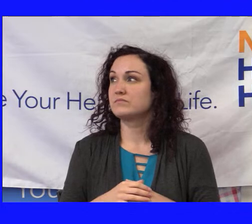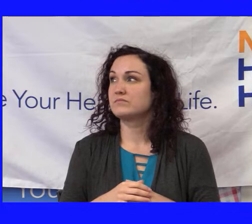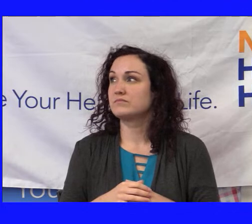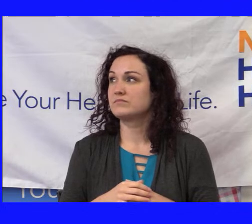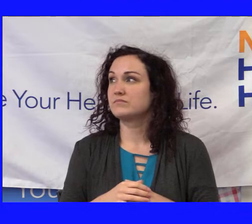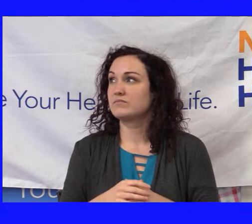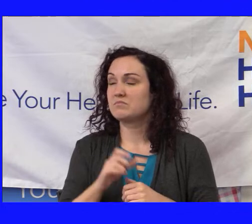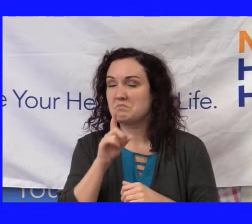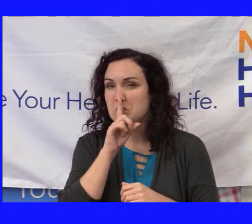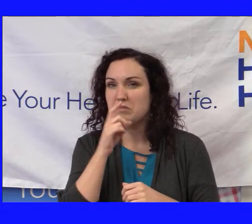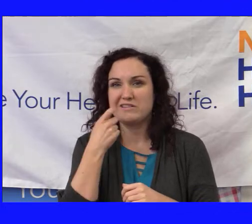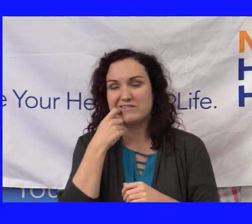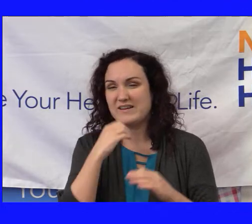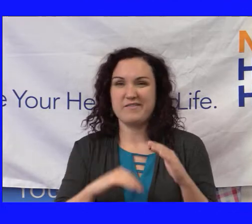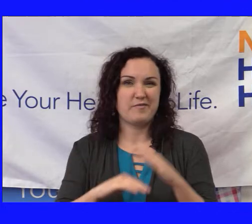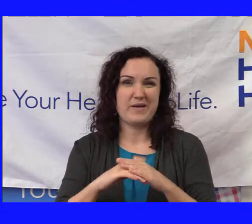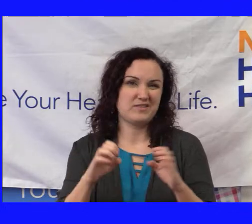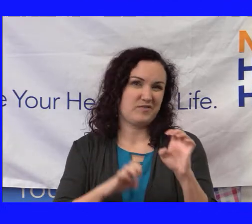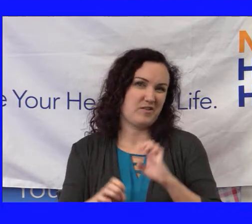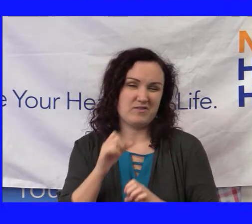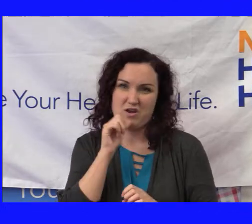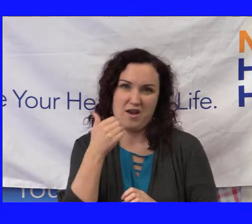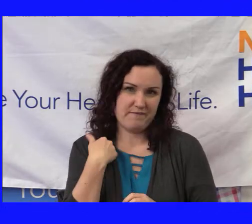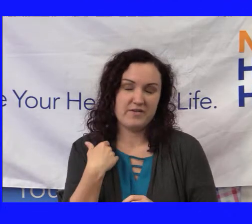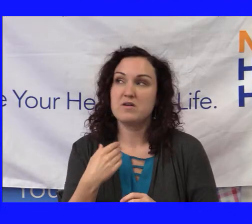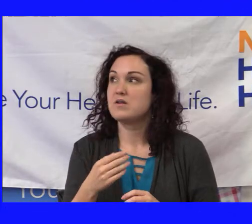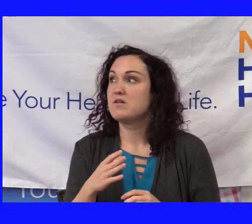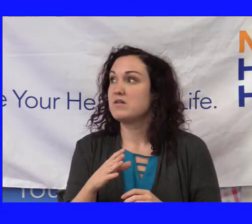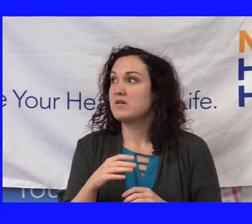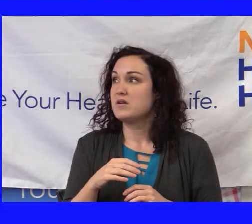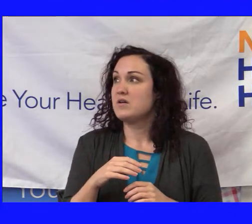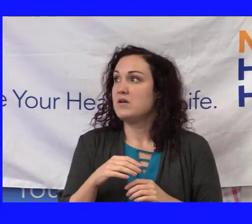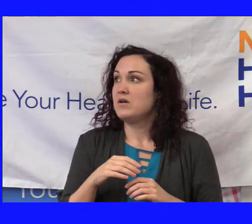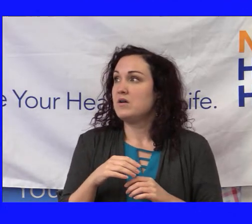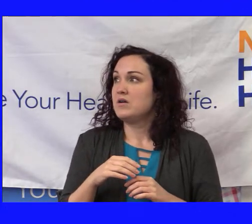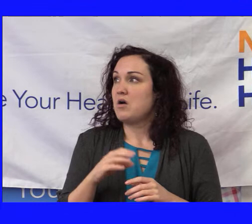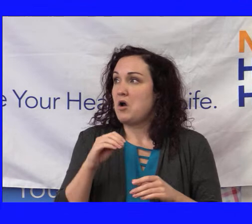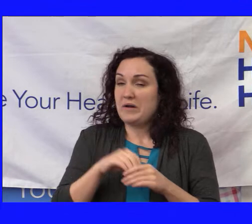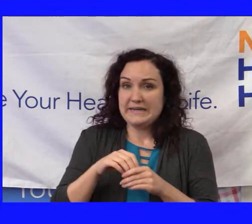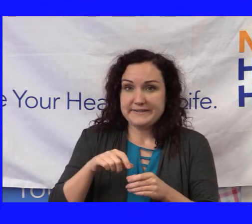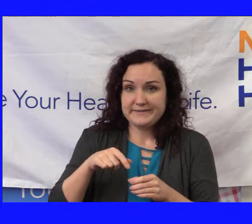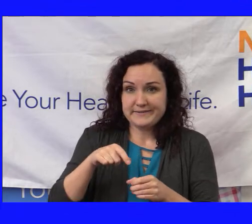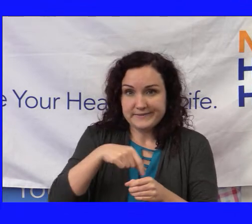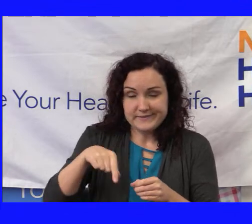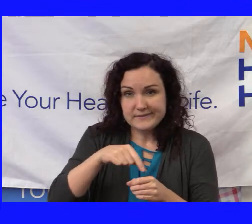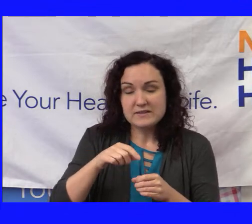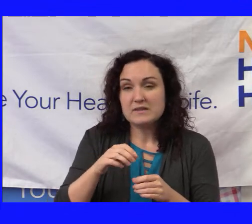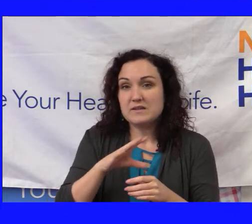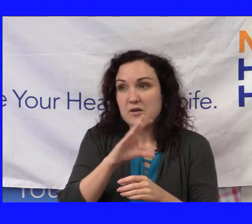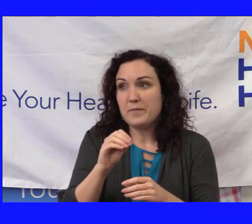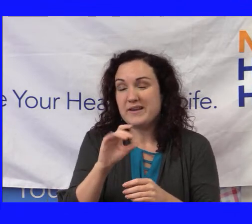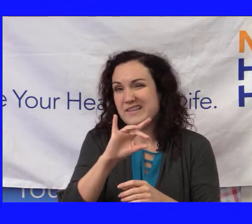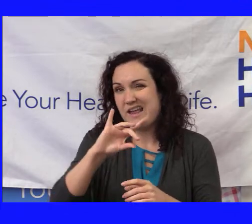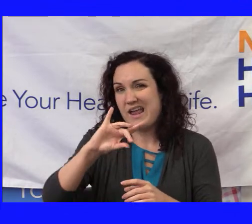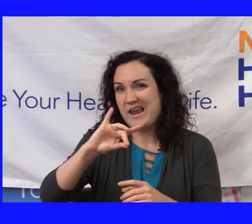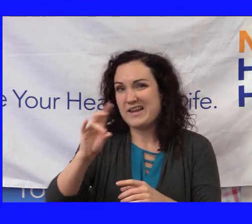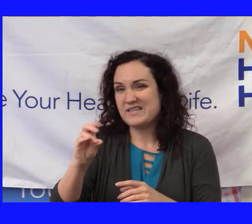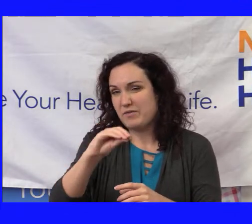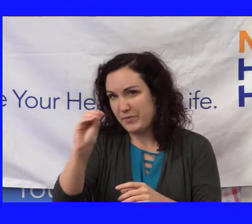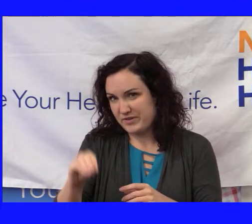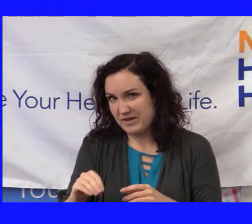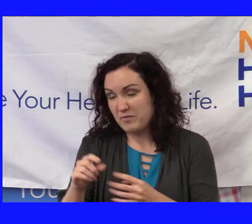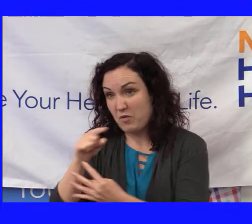They didn't have recent MOX evaluations. Our in-house user rating for them is 87% across